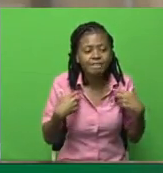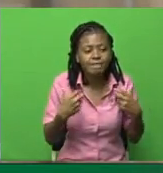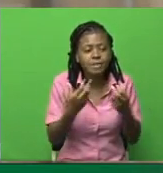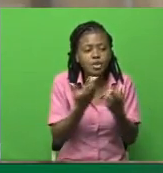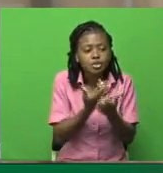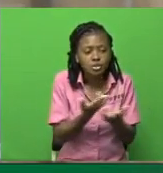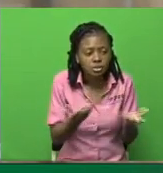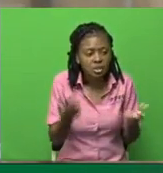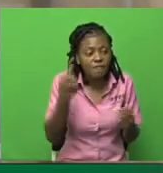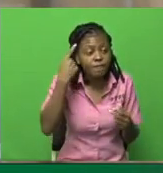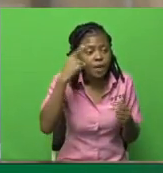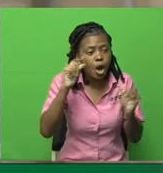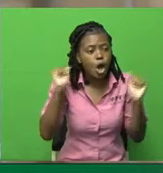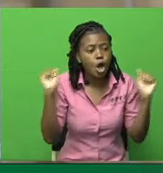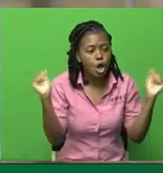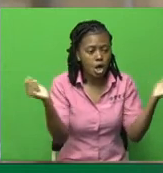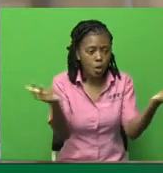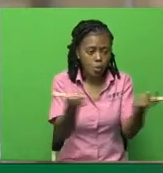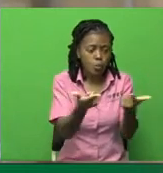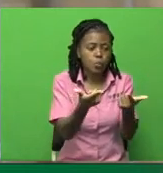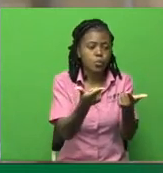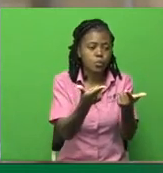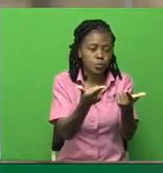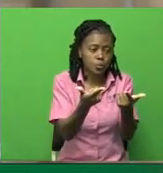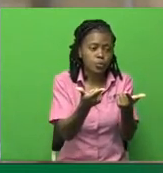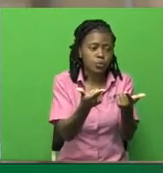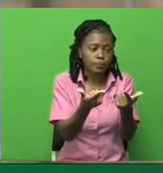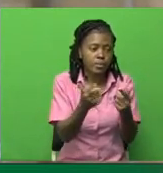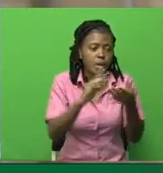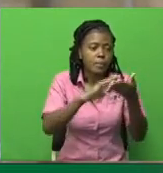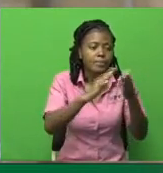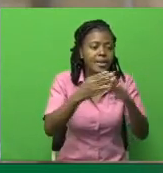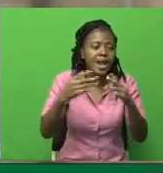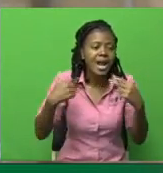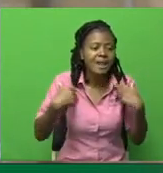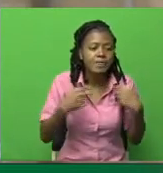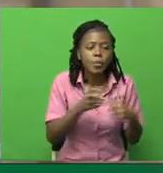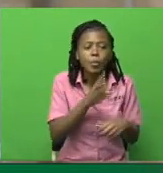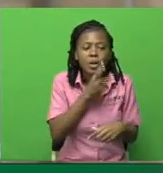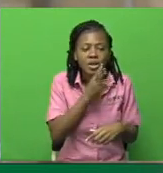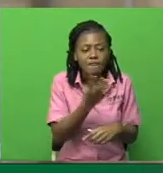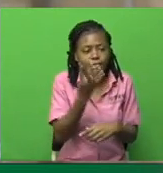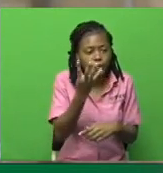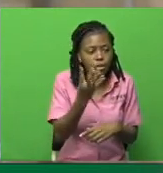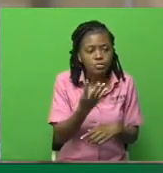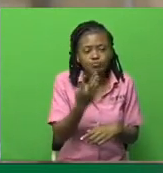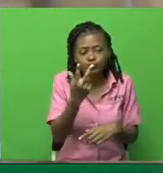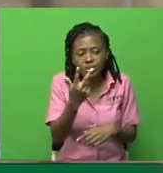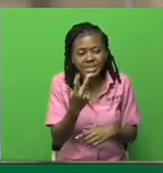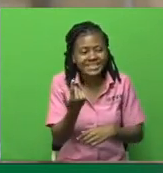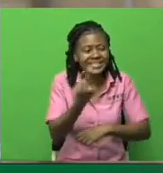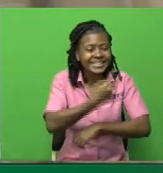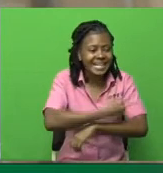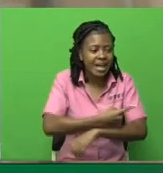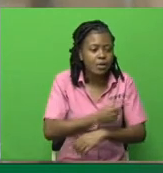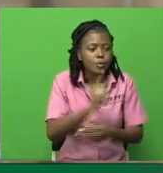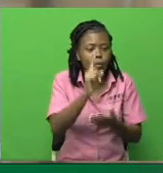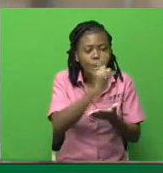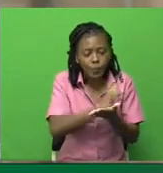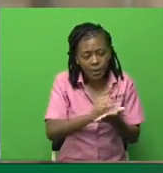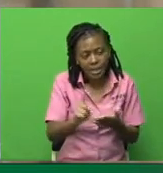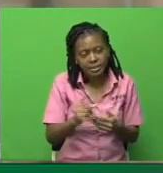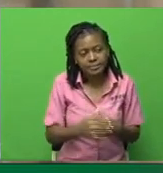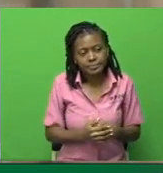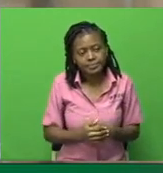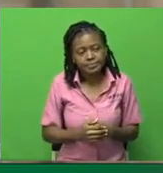least 24 3 and 24 um four levels of service and as we do that we continue to collaborate with our